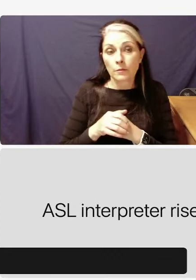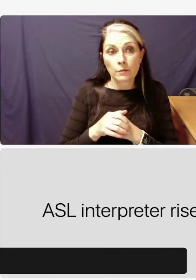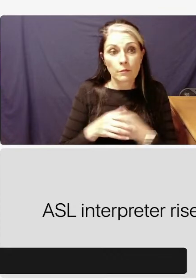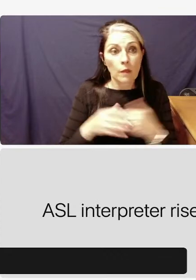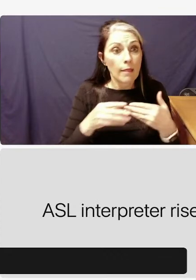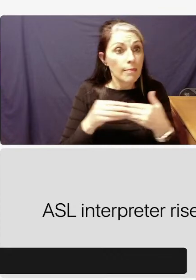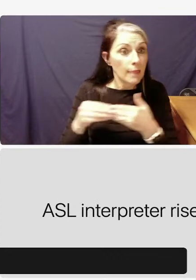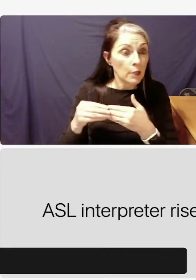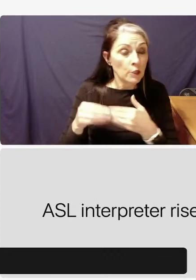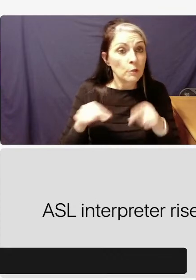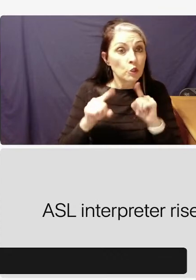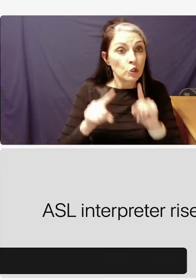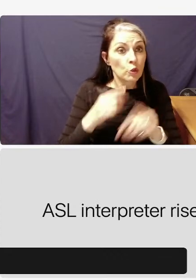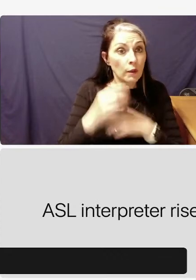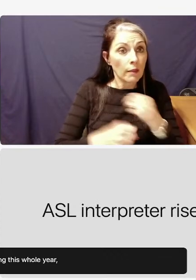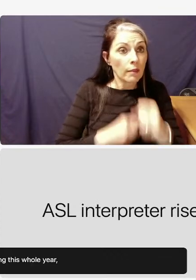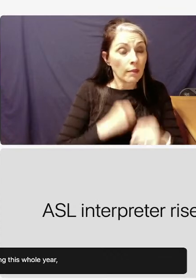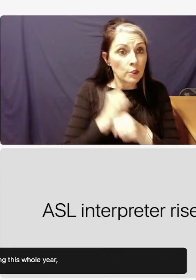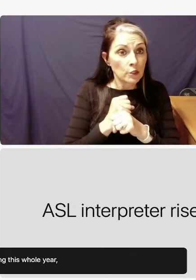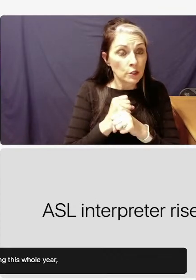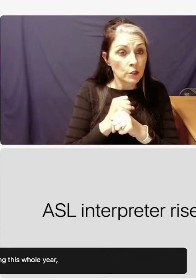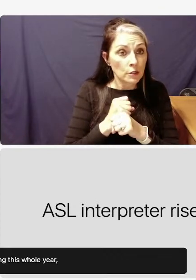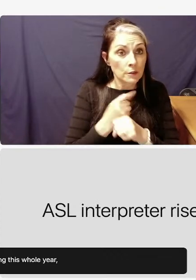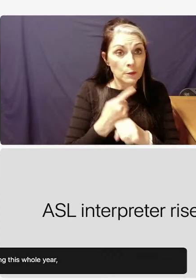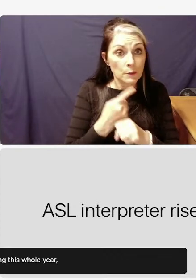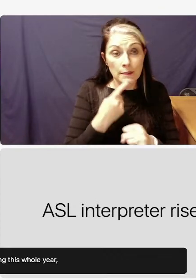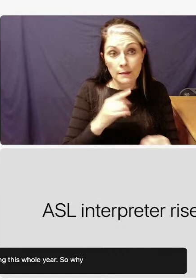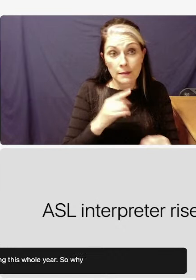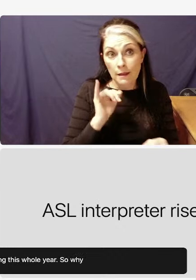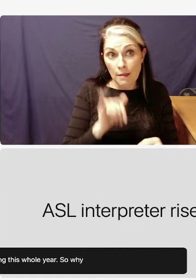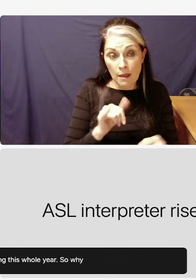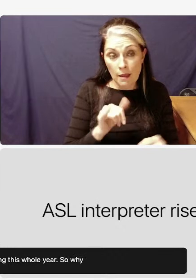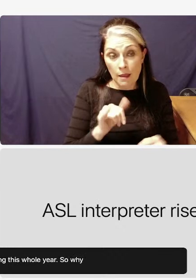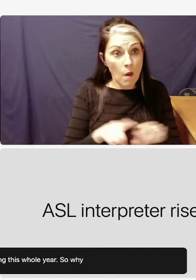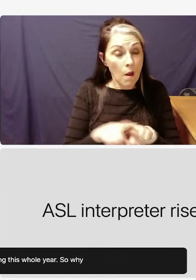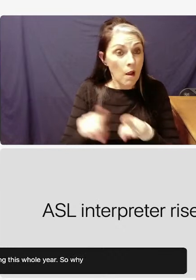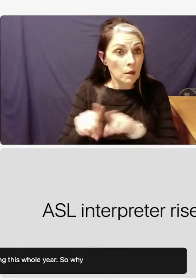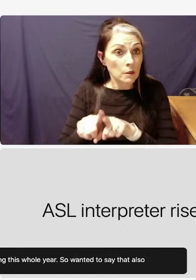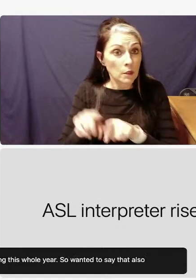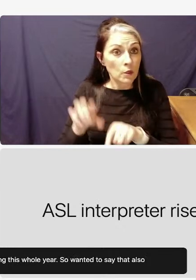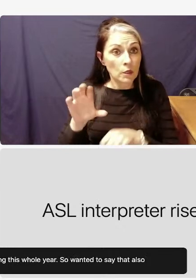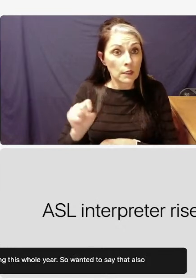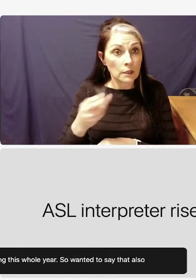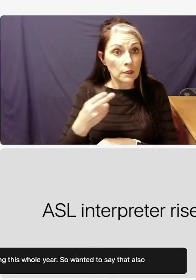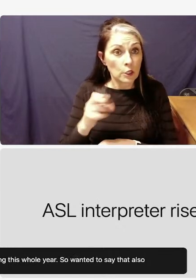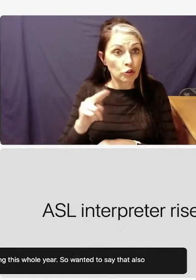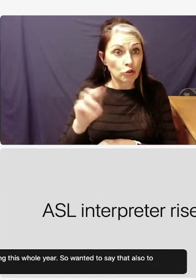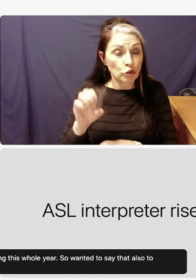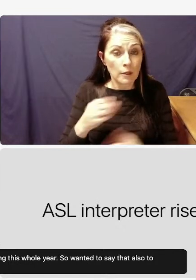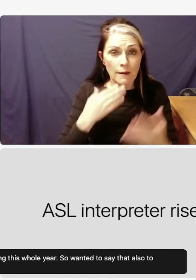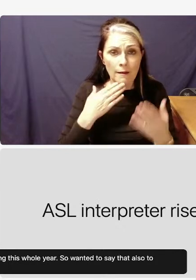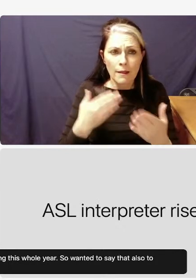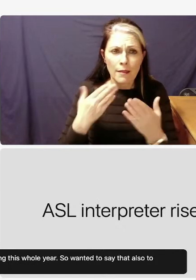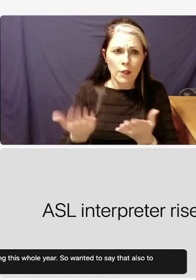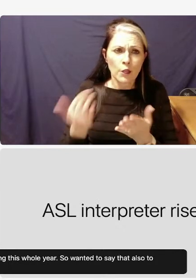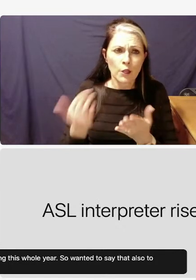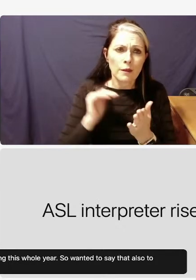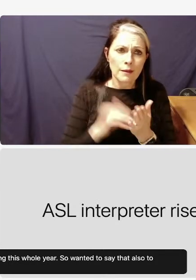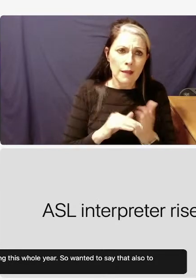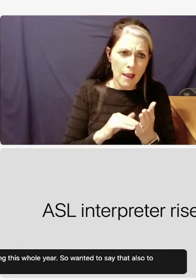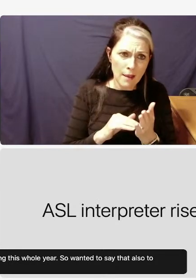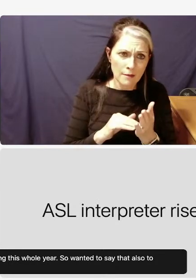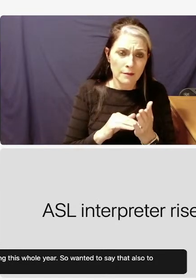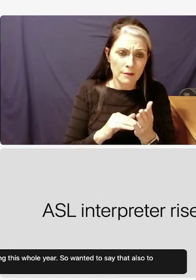leadership during this whole year so i wanted to say that also to shane i just want to say thank you again